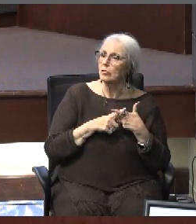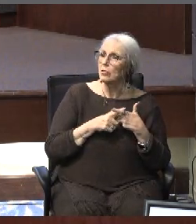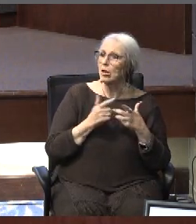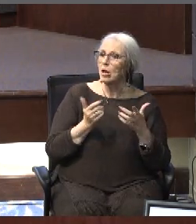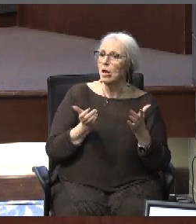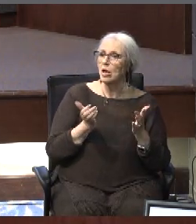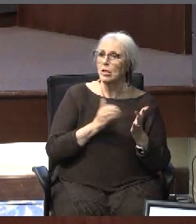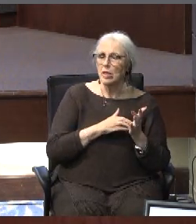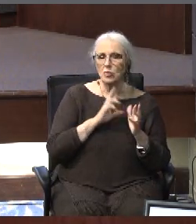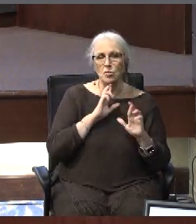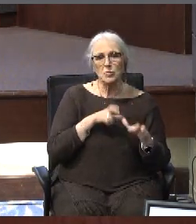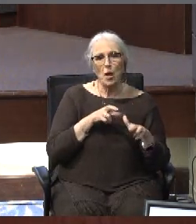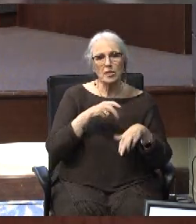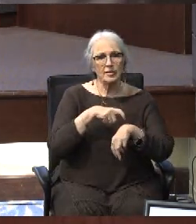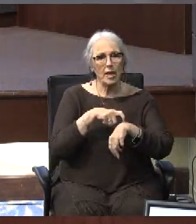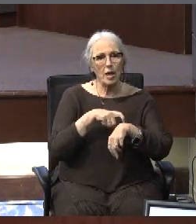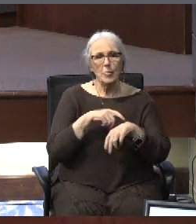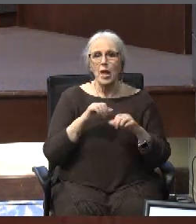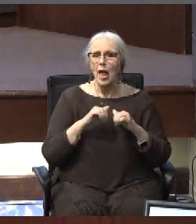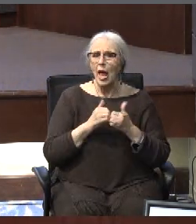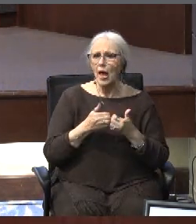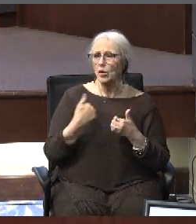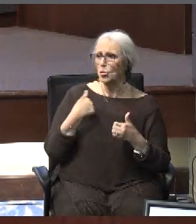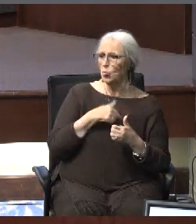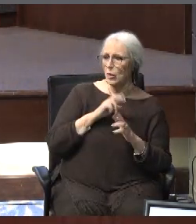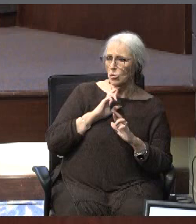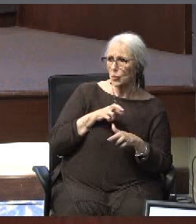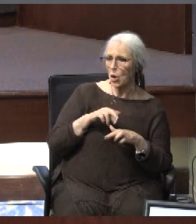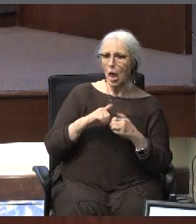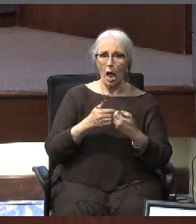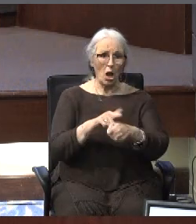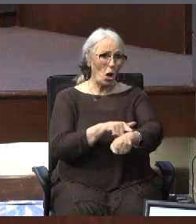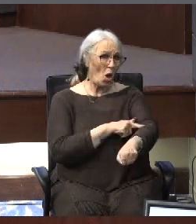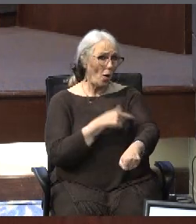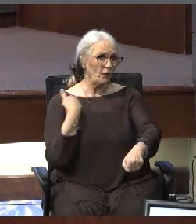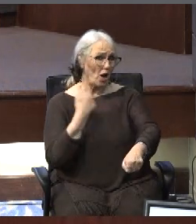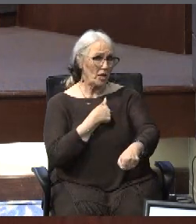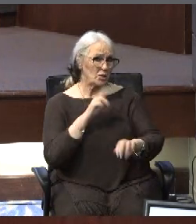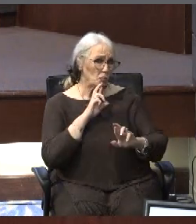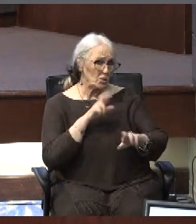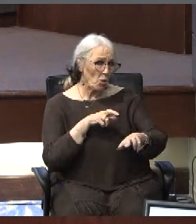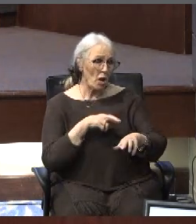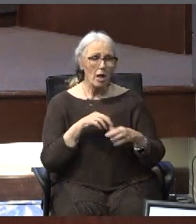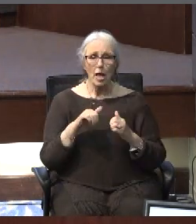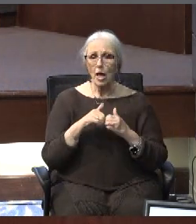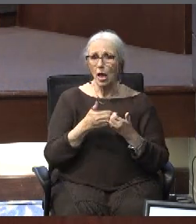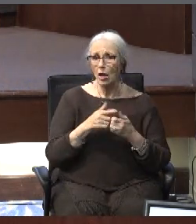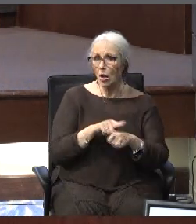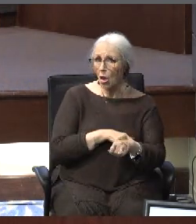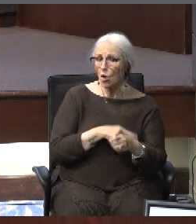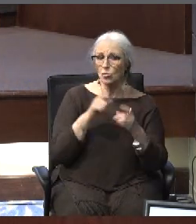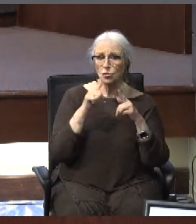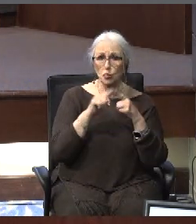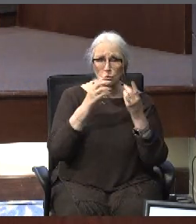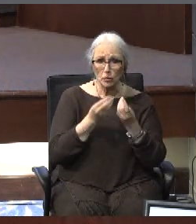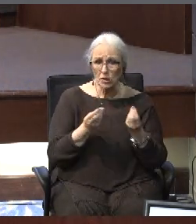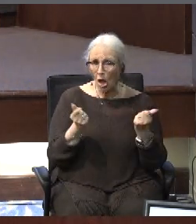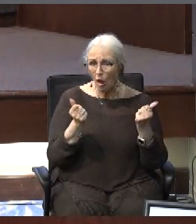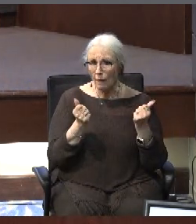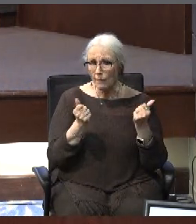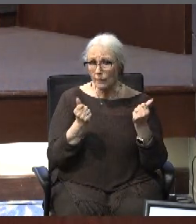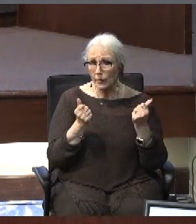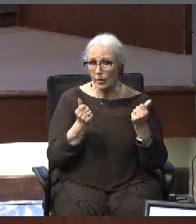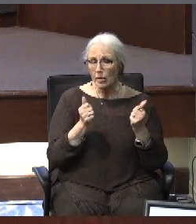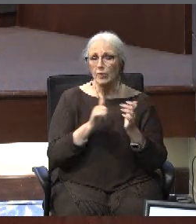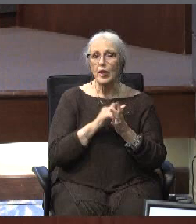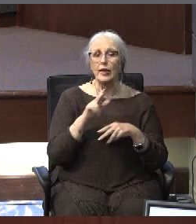again, the response time. How do we respond? How long does it take us to respond? How long does it take us to resolve? And